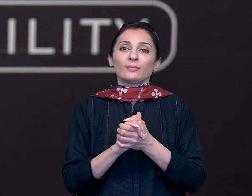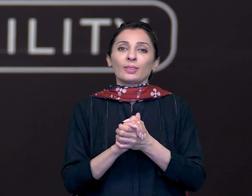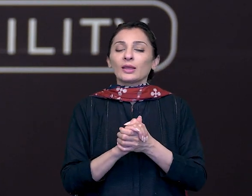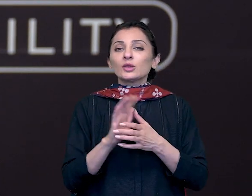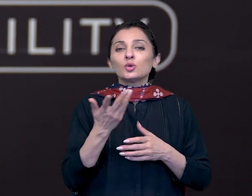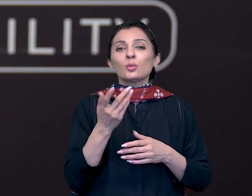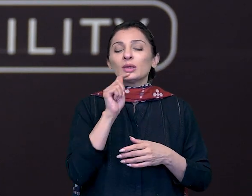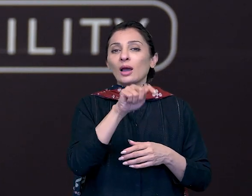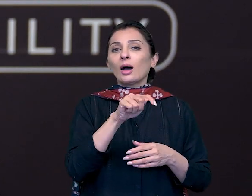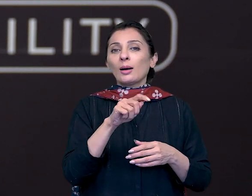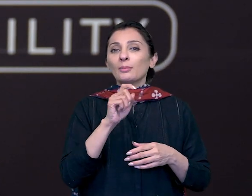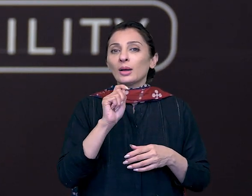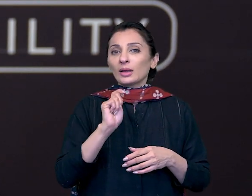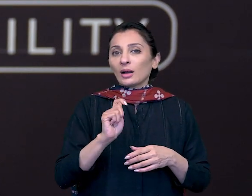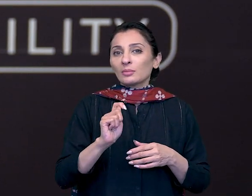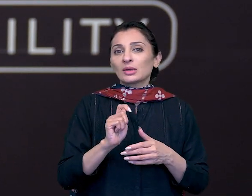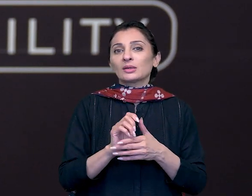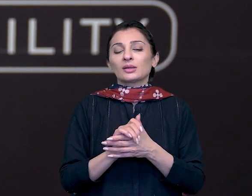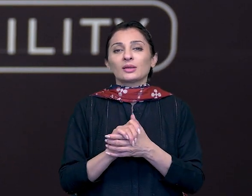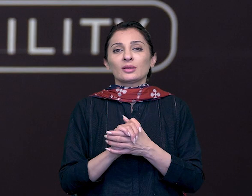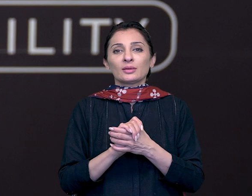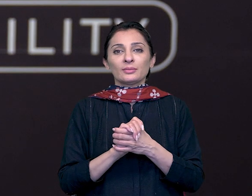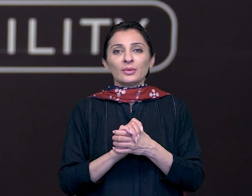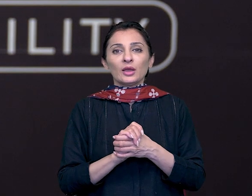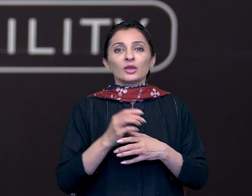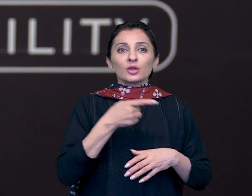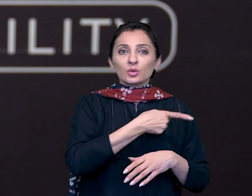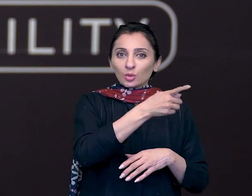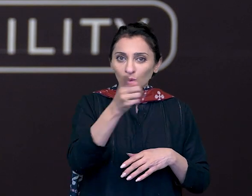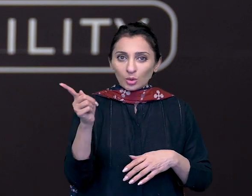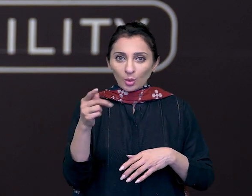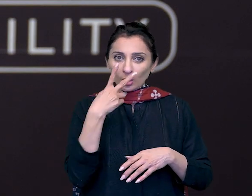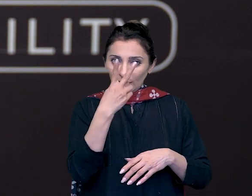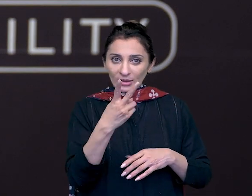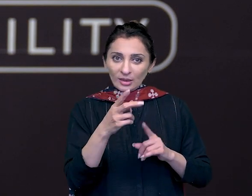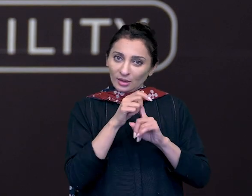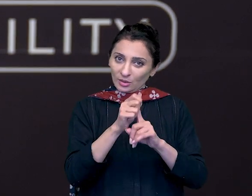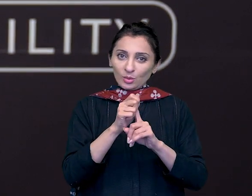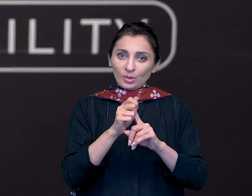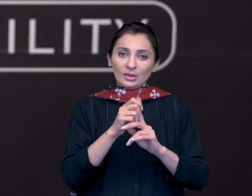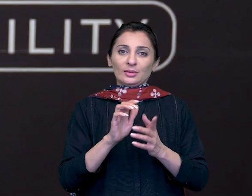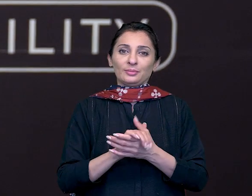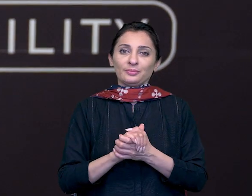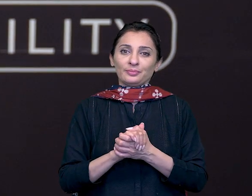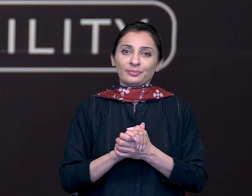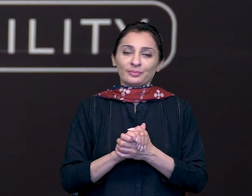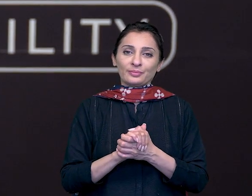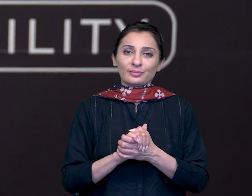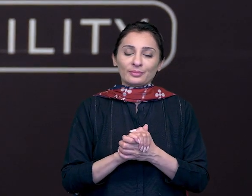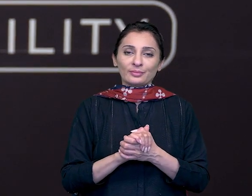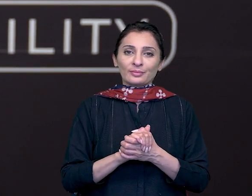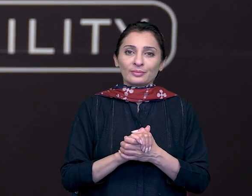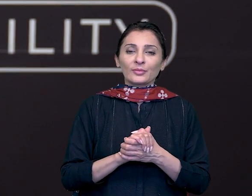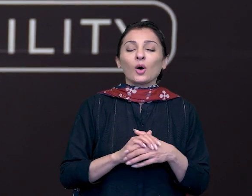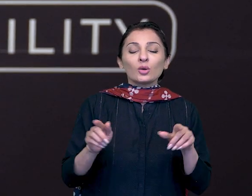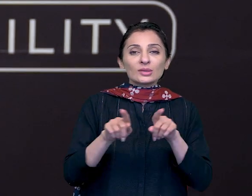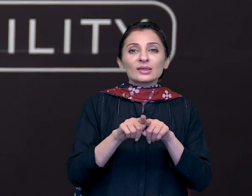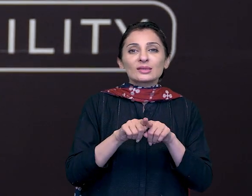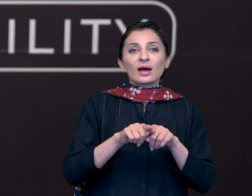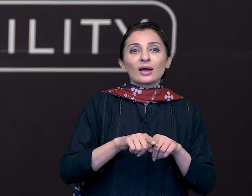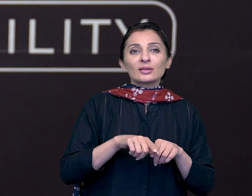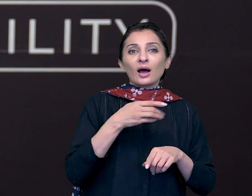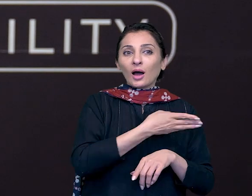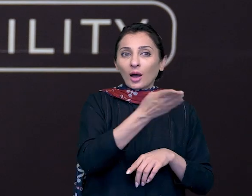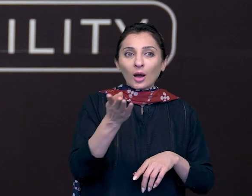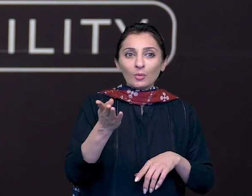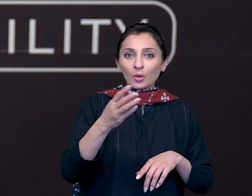their work becomes a mirror to show other people that this is the state of life that we're in, and also give